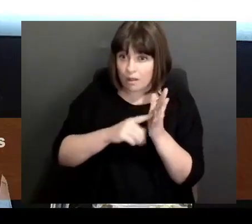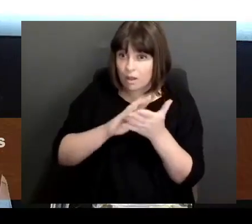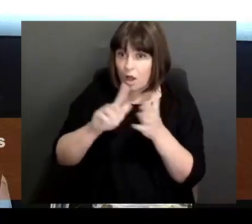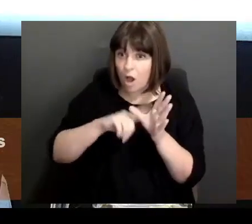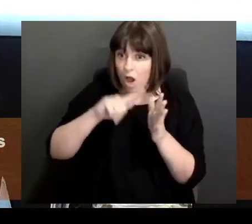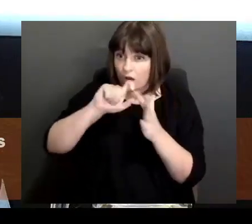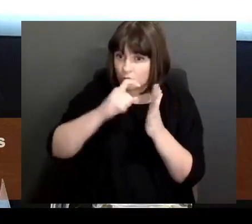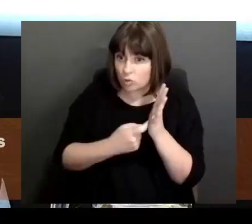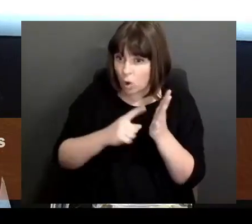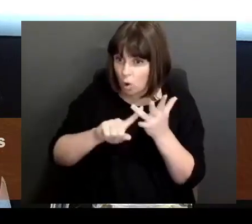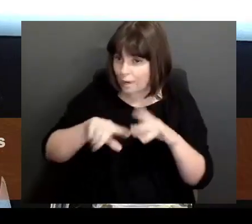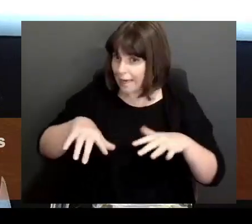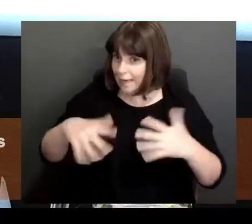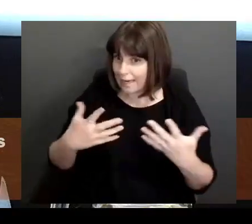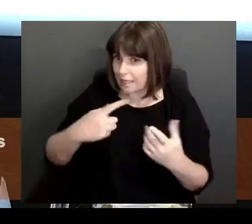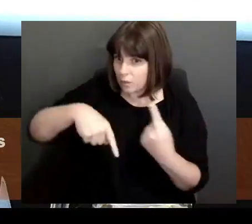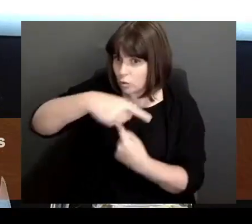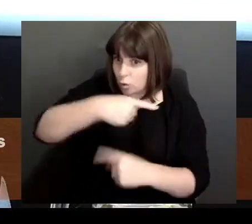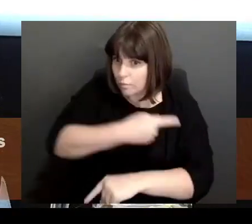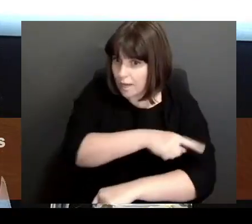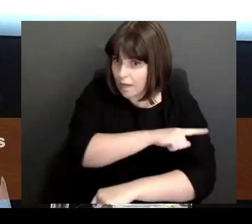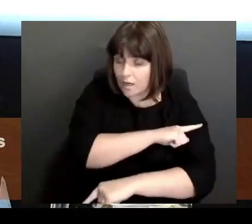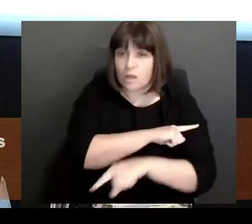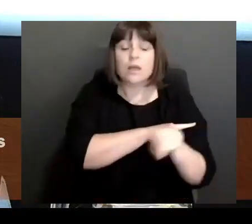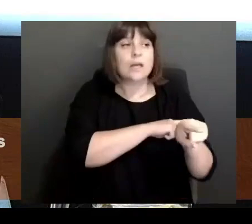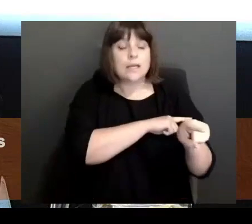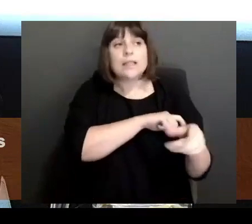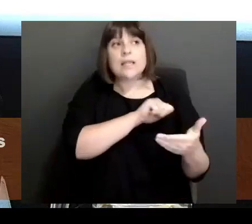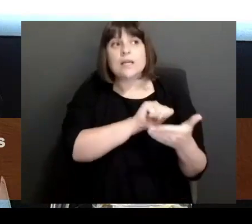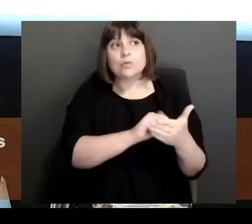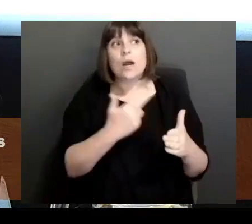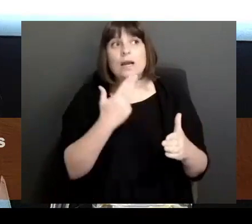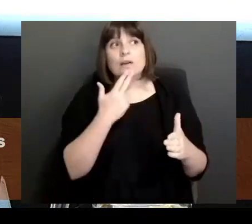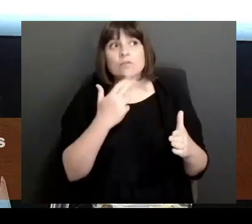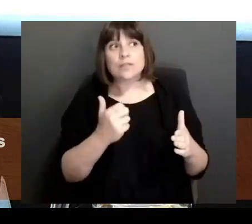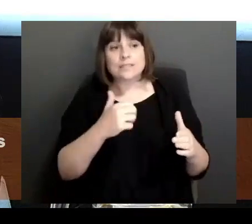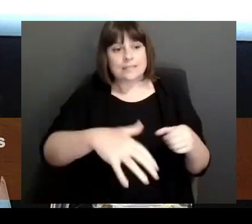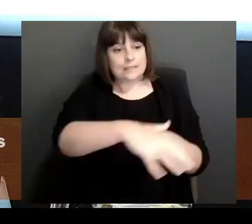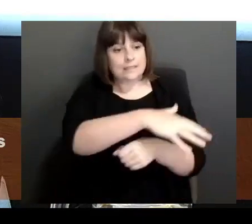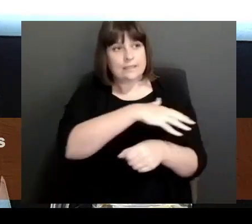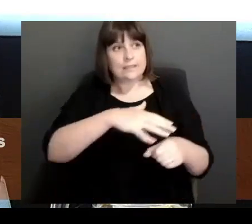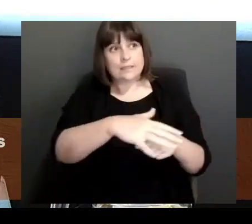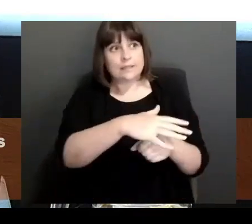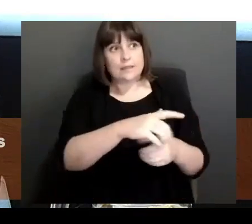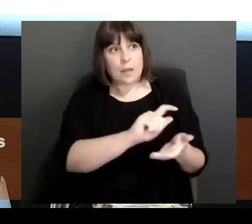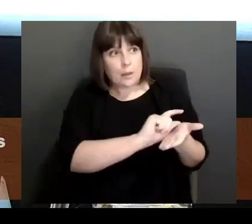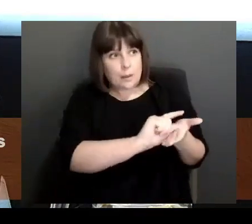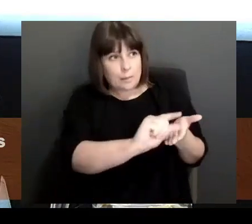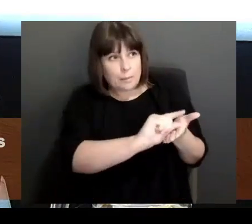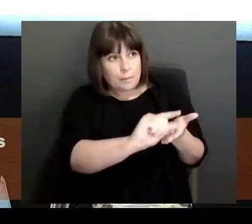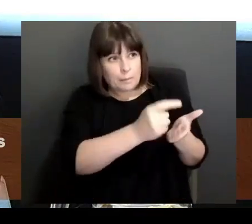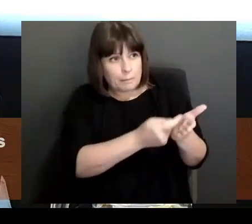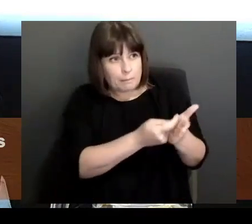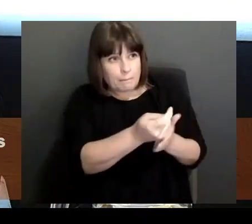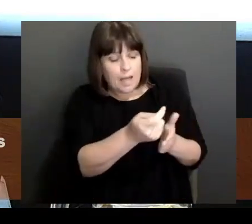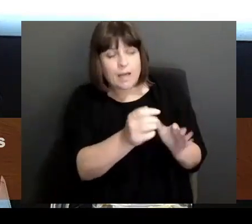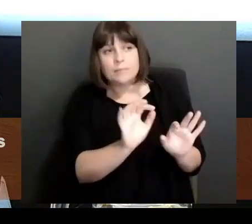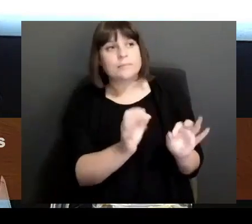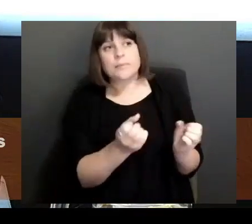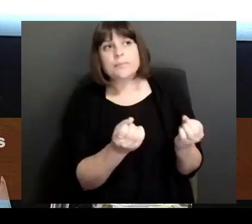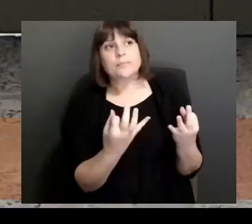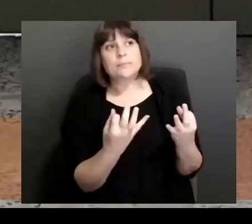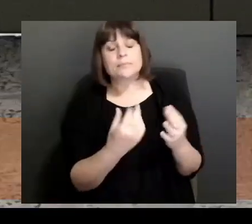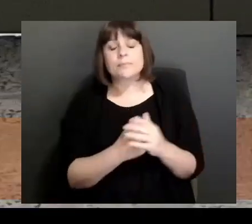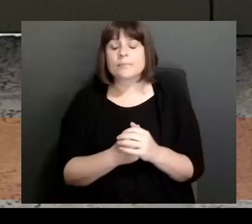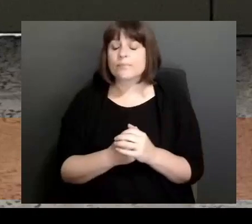So effectively for the electricity sector, there are no royalties. Okay. Now, I want to come back